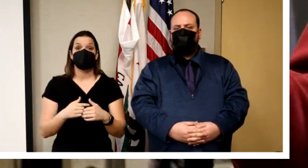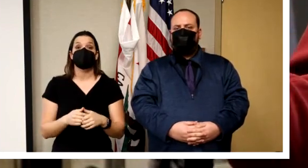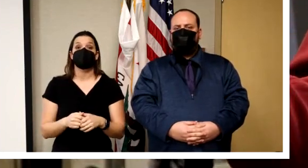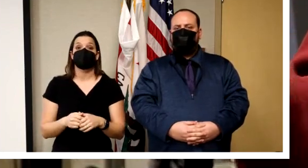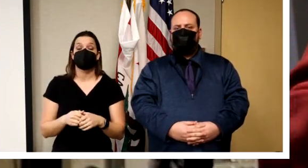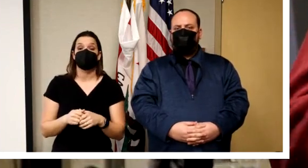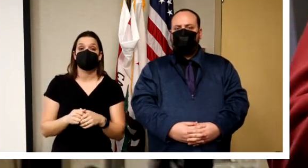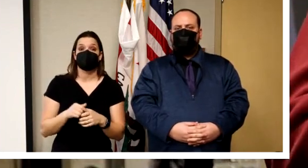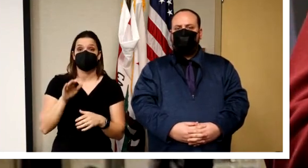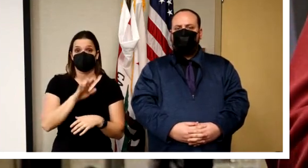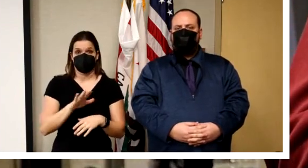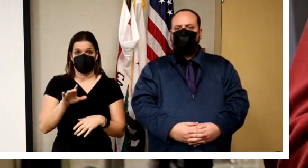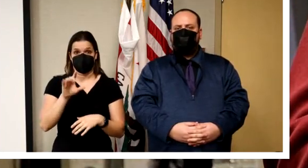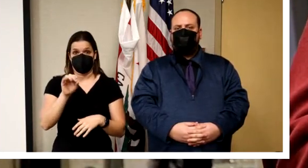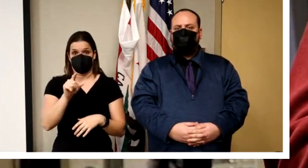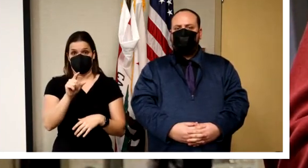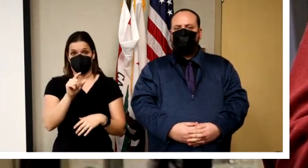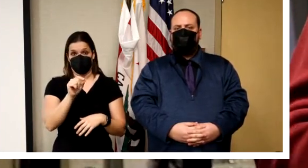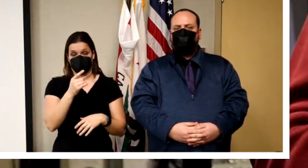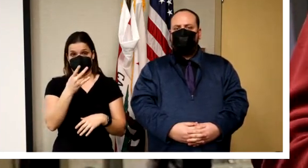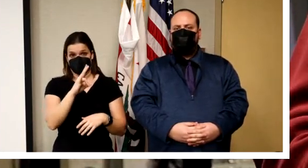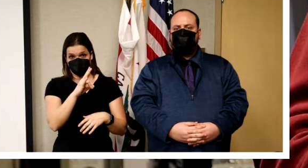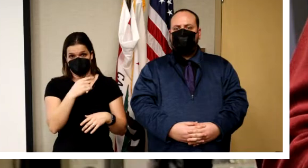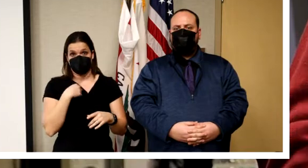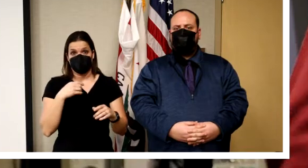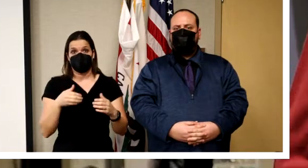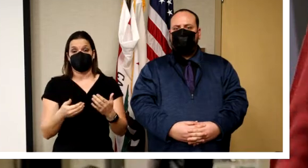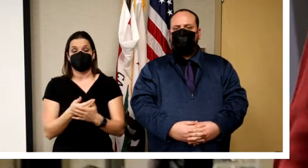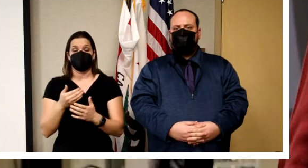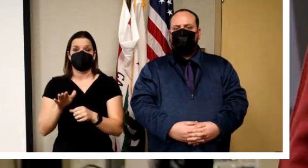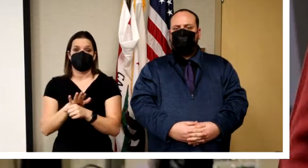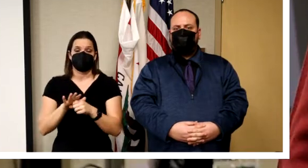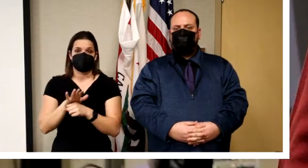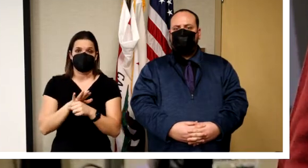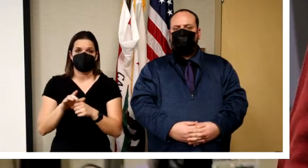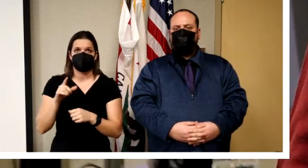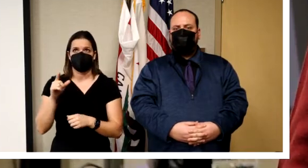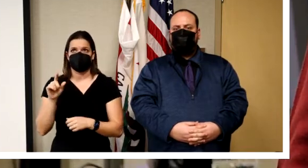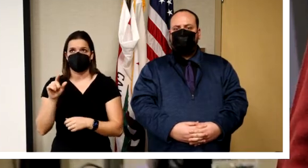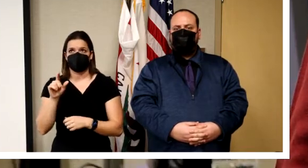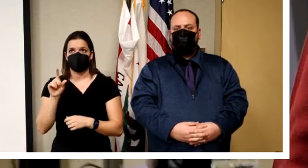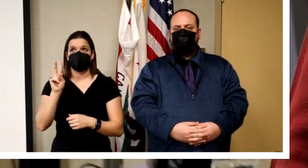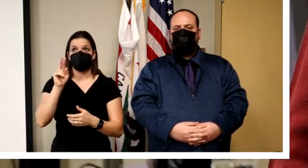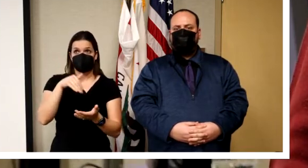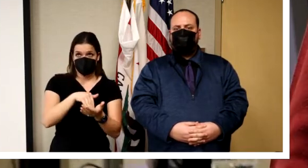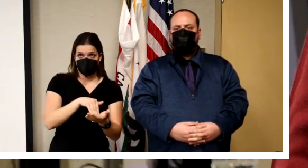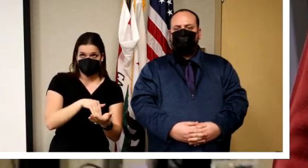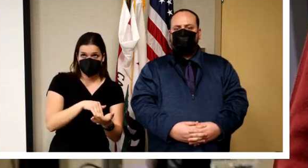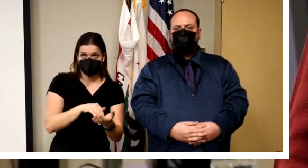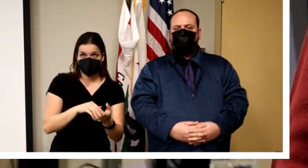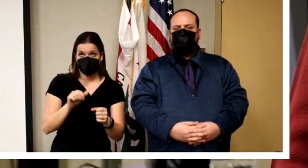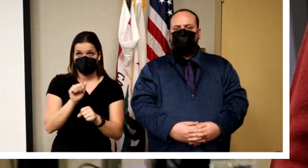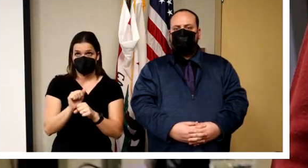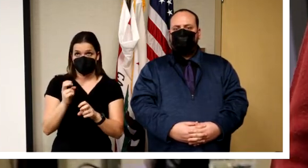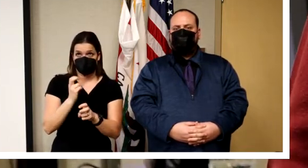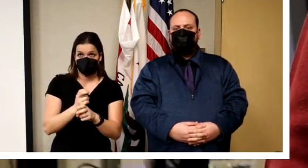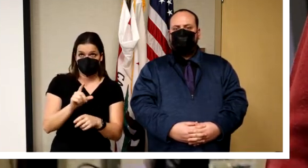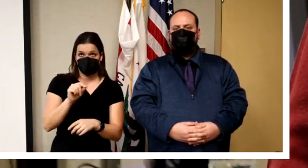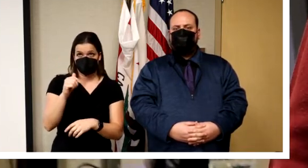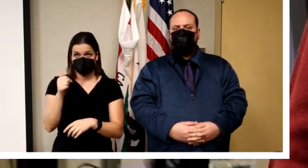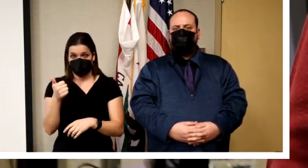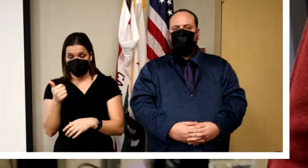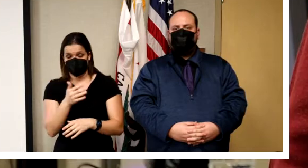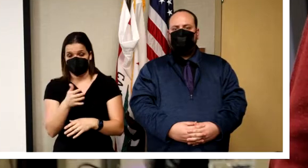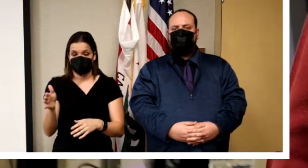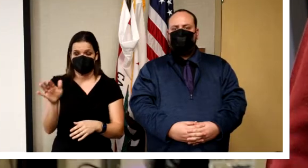Redistricting Insights, has only been around since 2017, but I did redistricting in the legislature in 2000, and I worked hard on it in 2010.